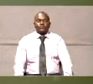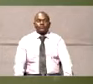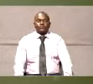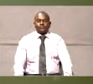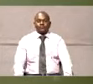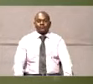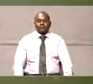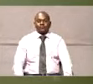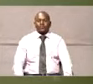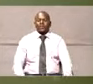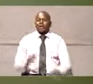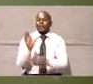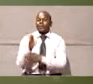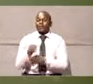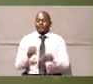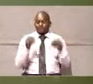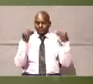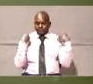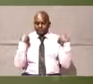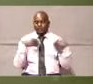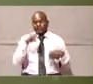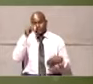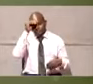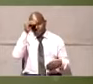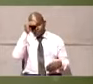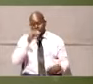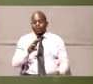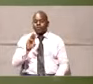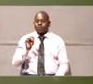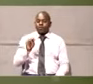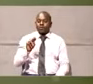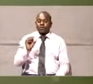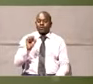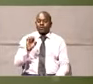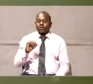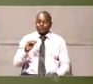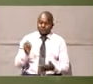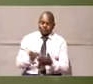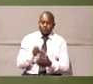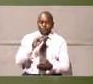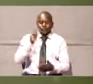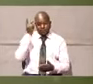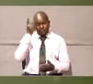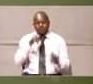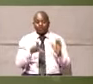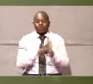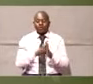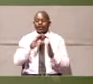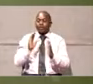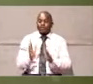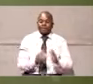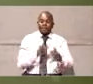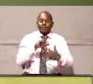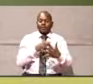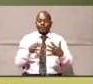Now, the First Lady and Minister of Education, Janet Museveni, has revealed new policy, legal and planning frameworks for the